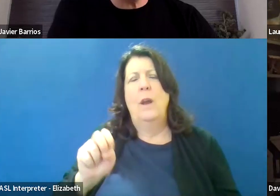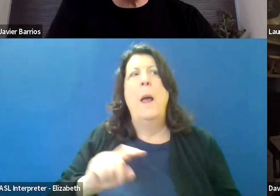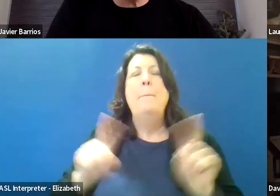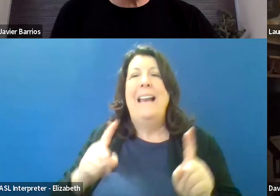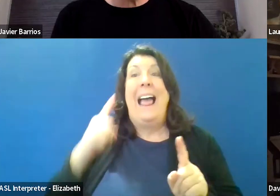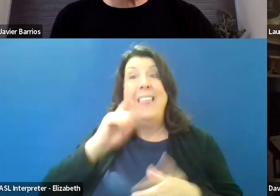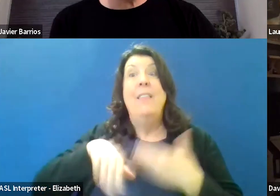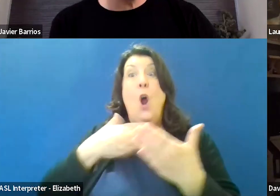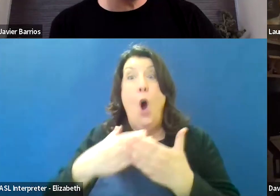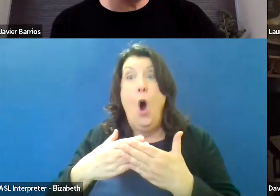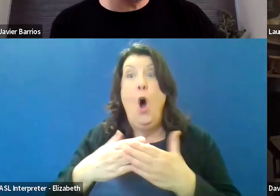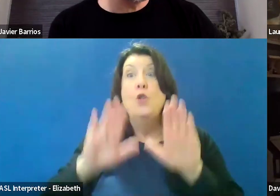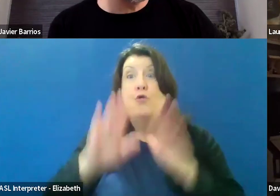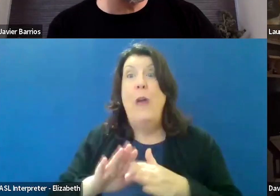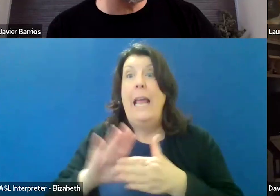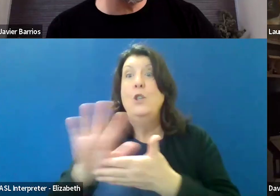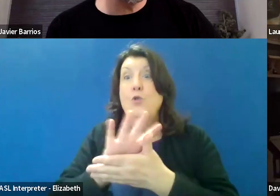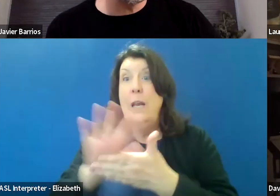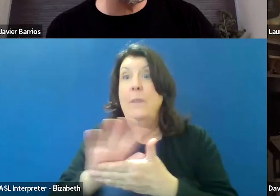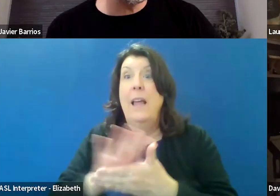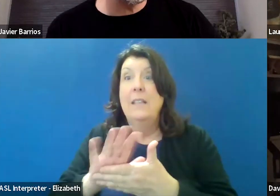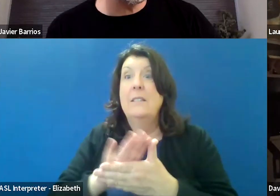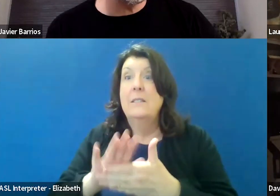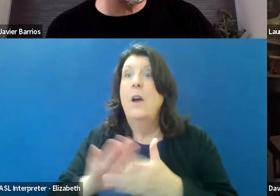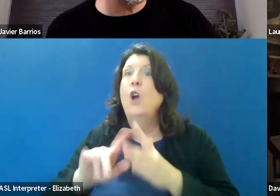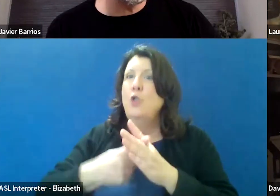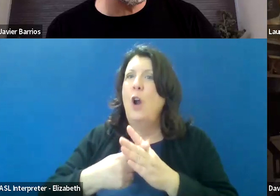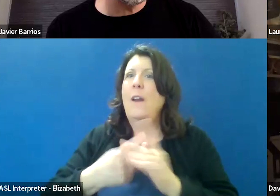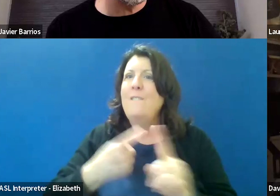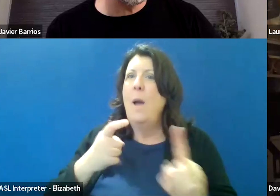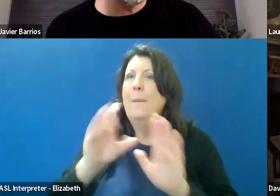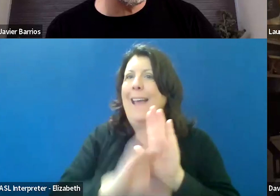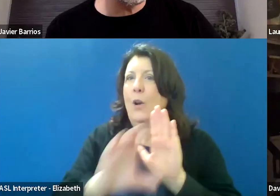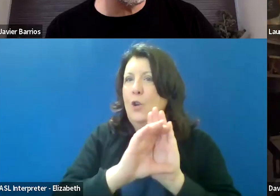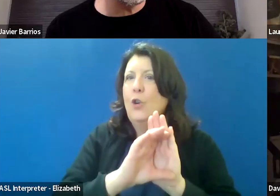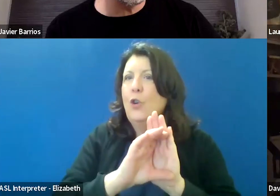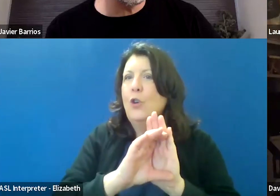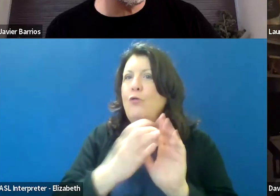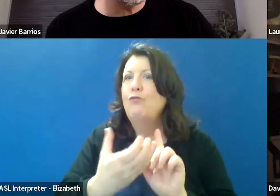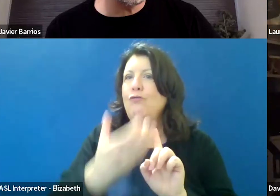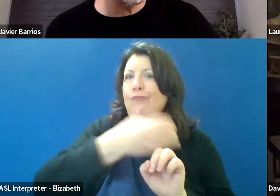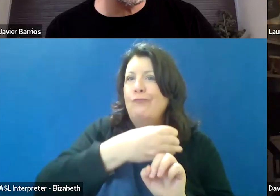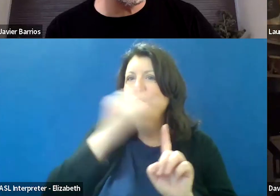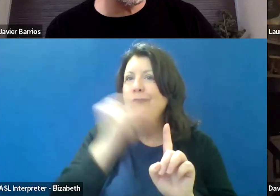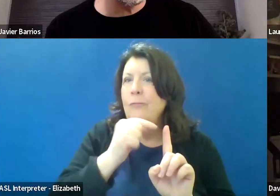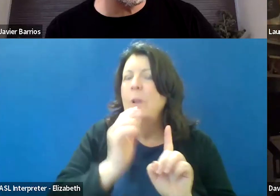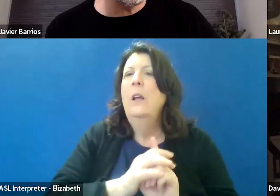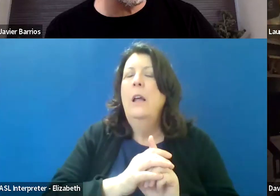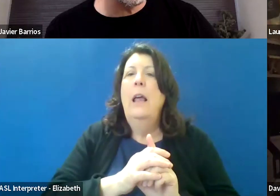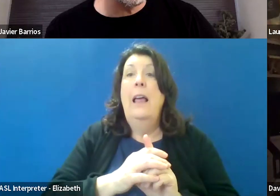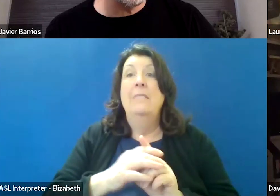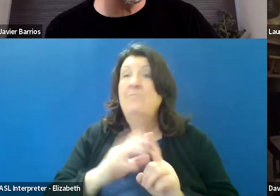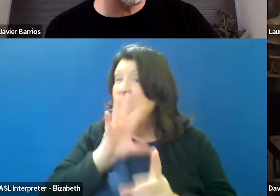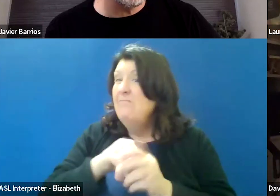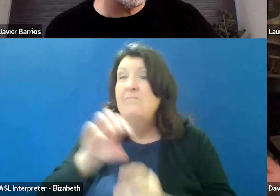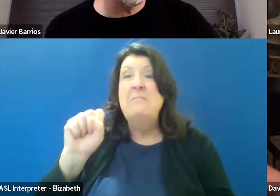character, all are filtered through character, all the action is driven through character. And they pretty much track, even like the sci-fi ones